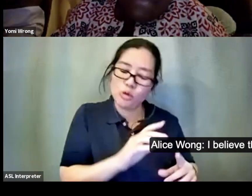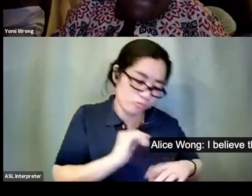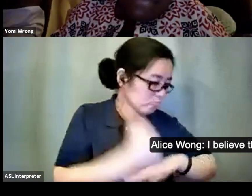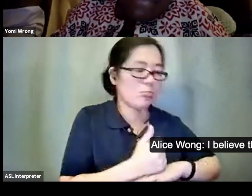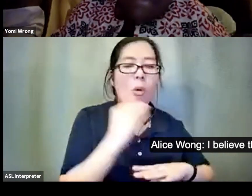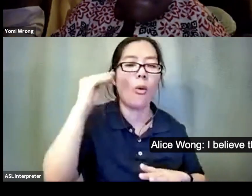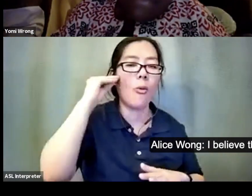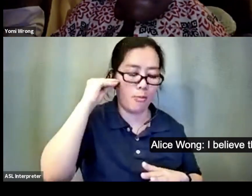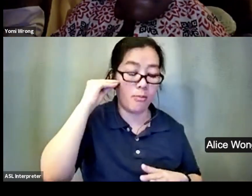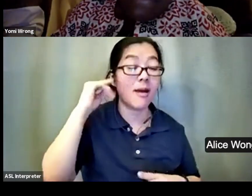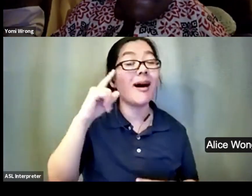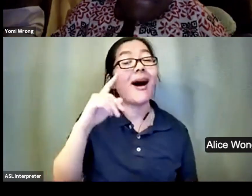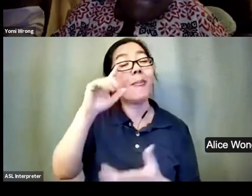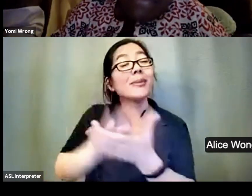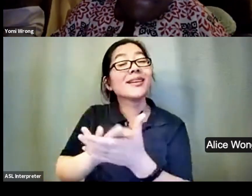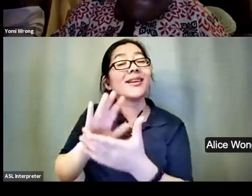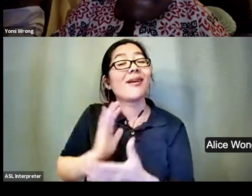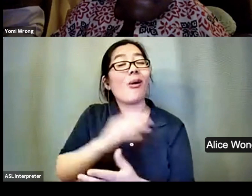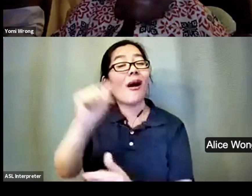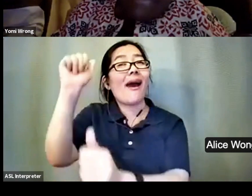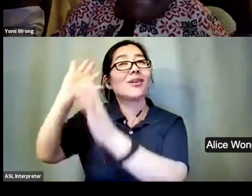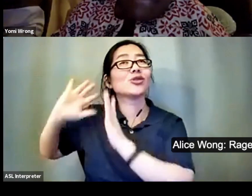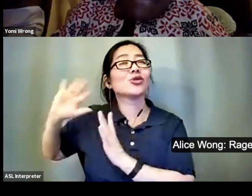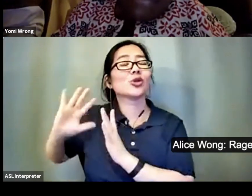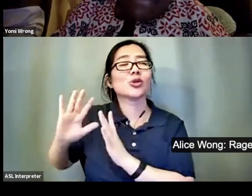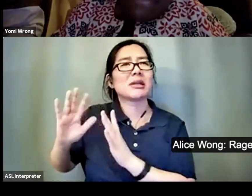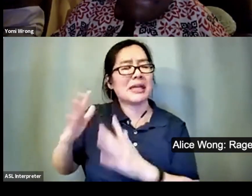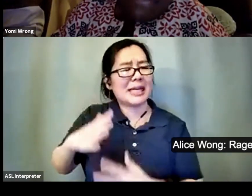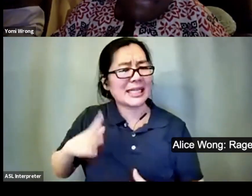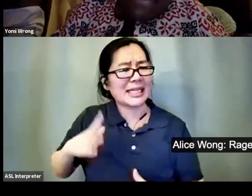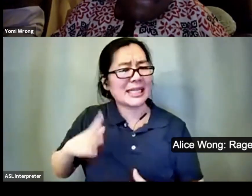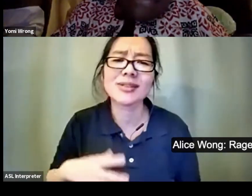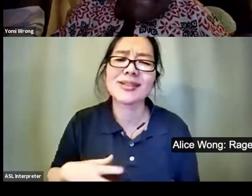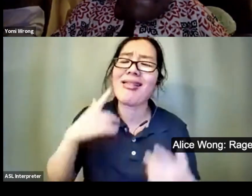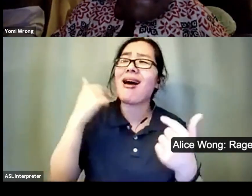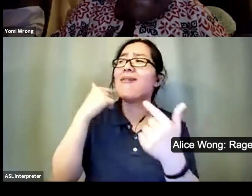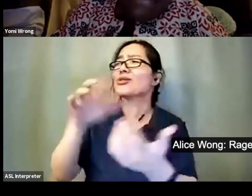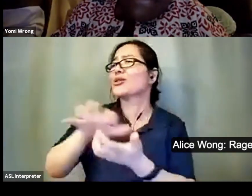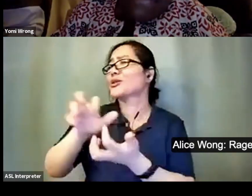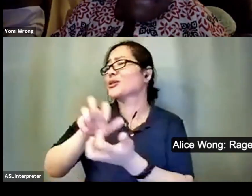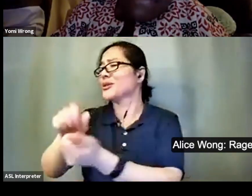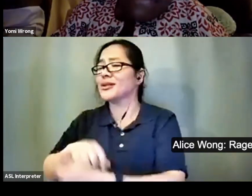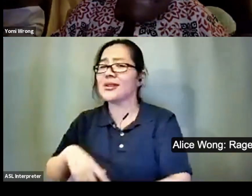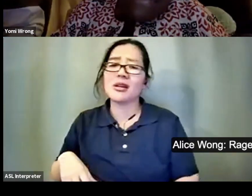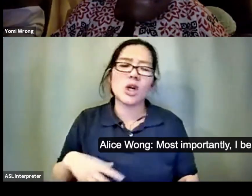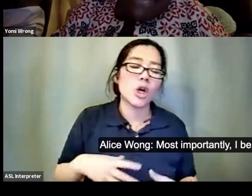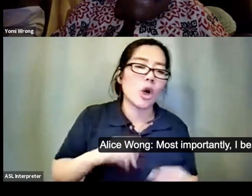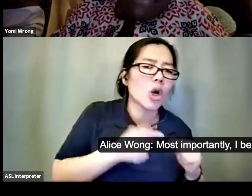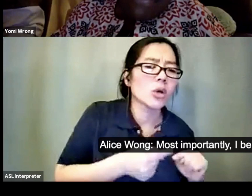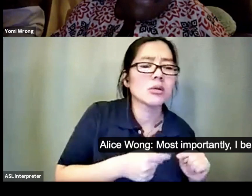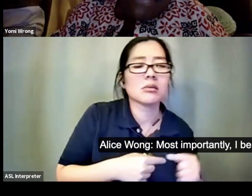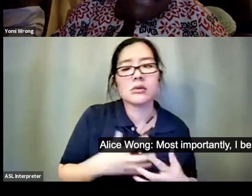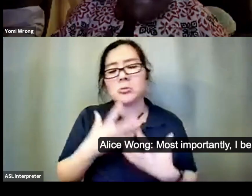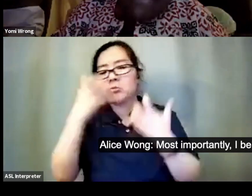laugh, cry, hurt, rage, celebrate with us. Most